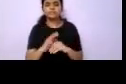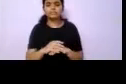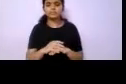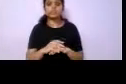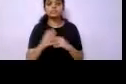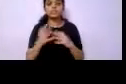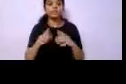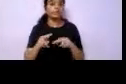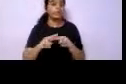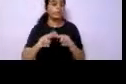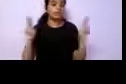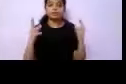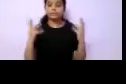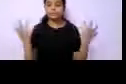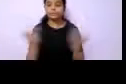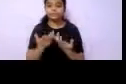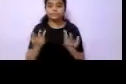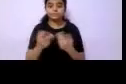Finally, the